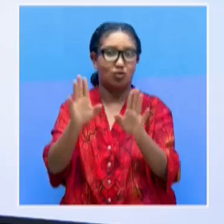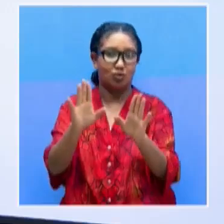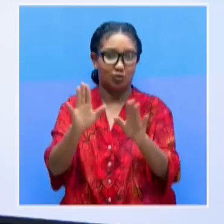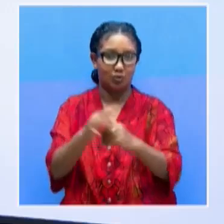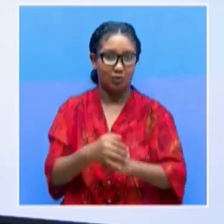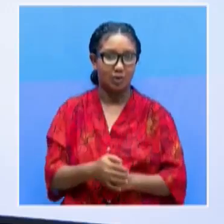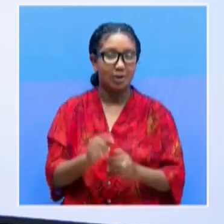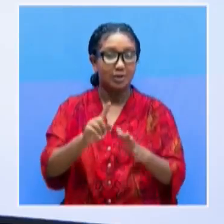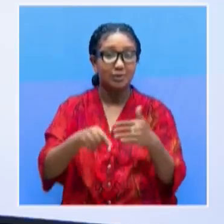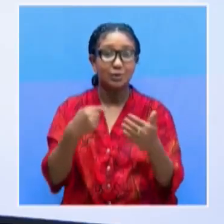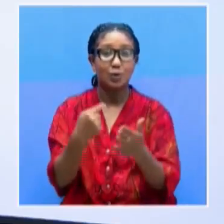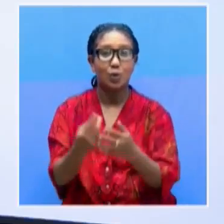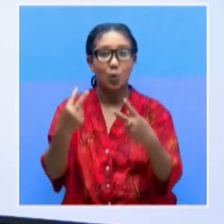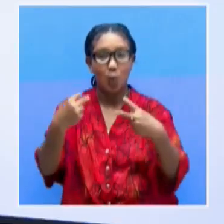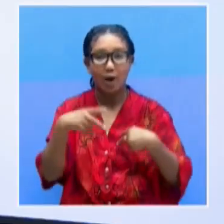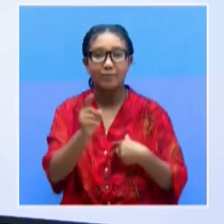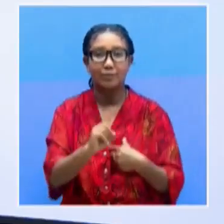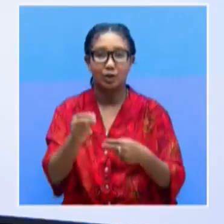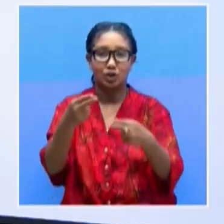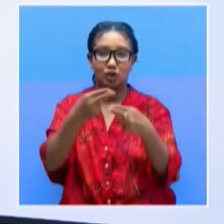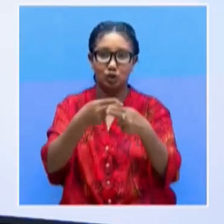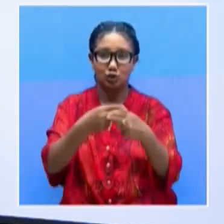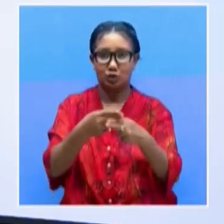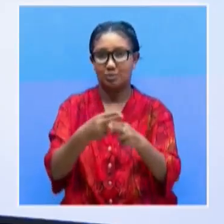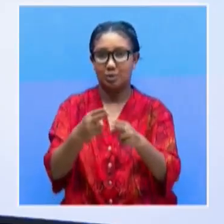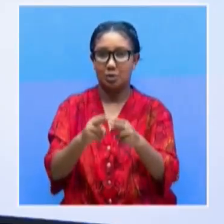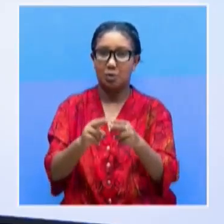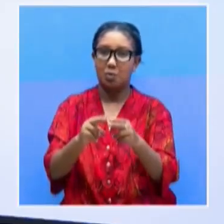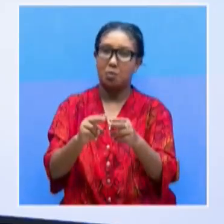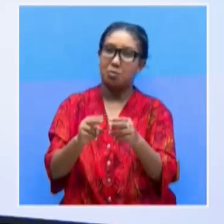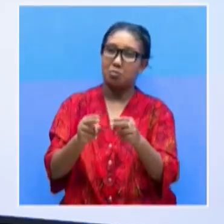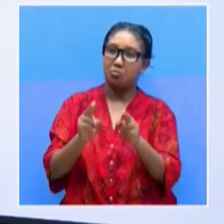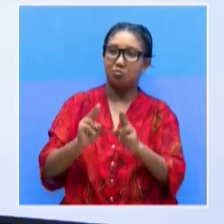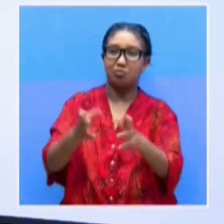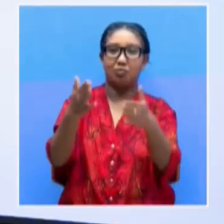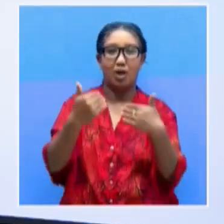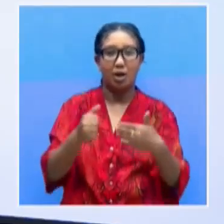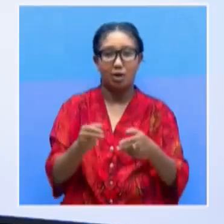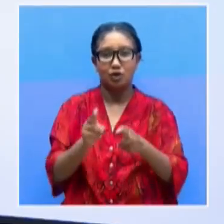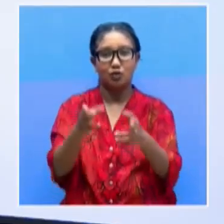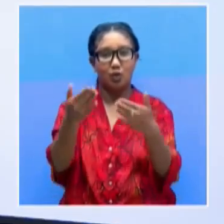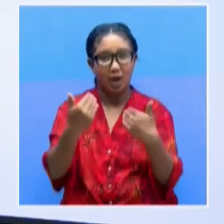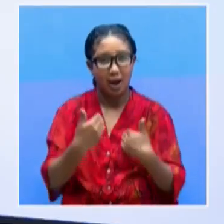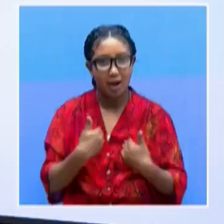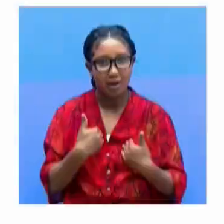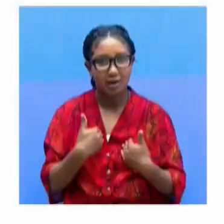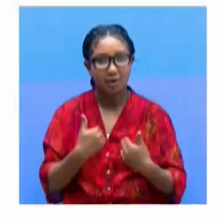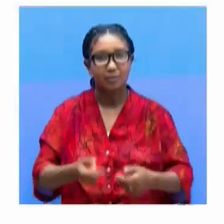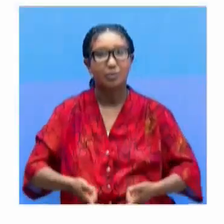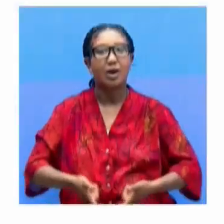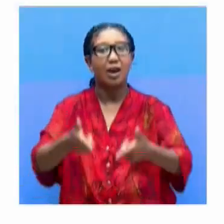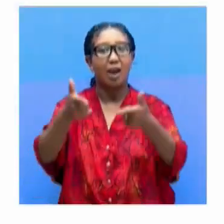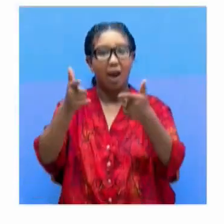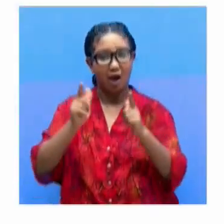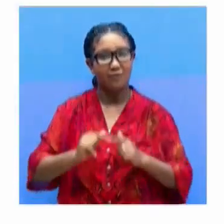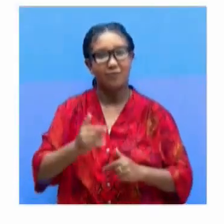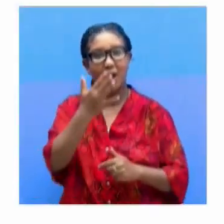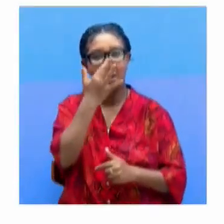okay? So we have what? The short events. We have stories and life